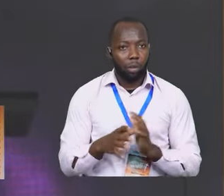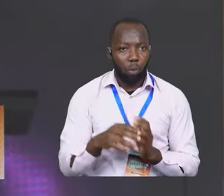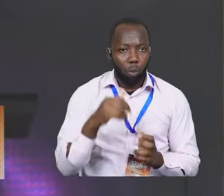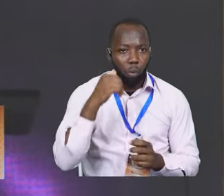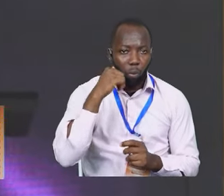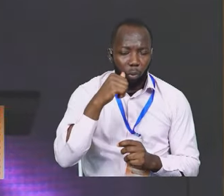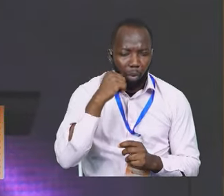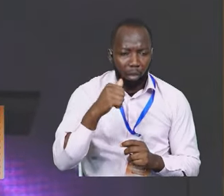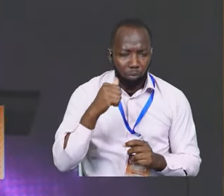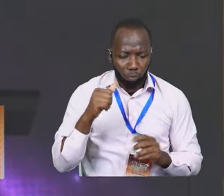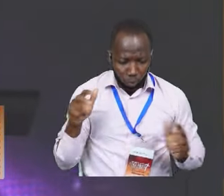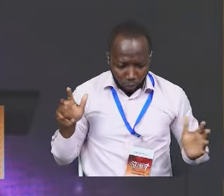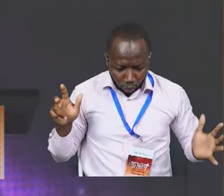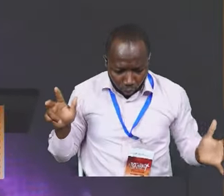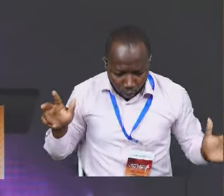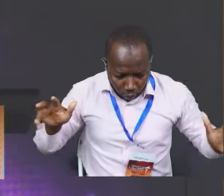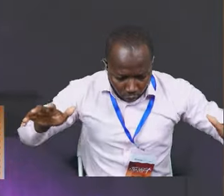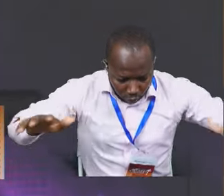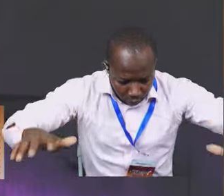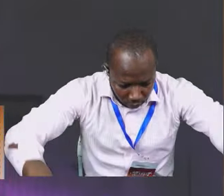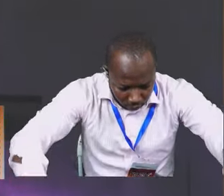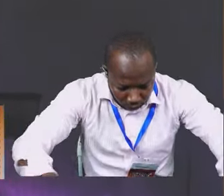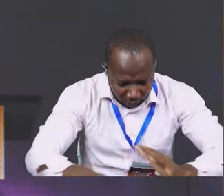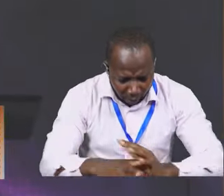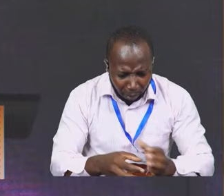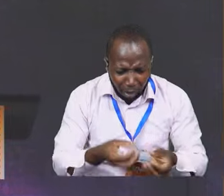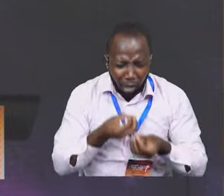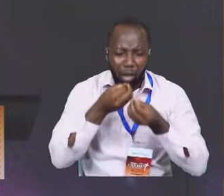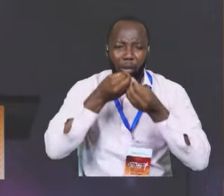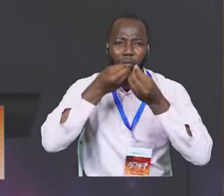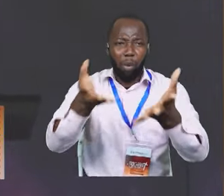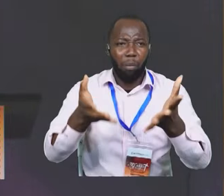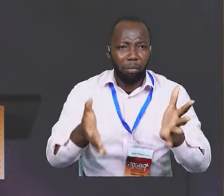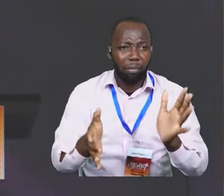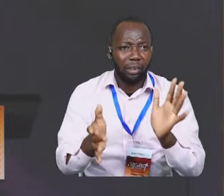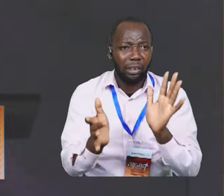And so I stretch for the